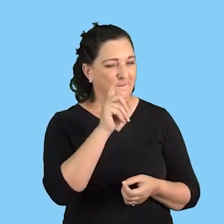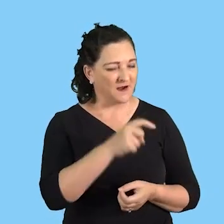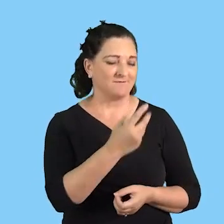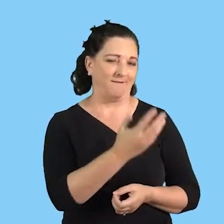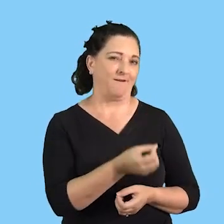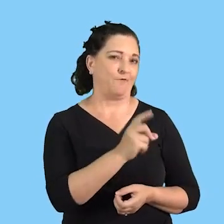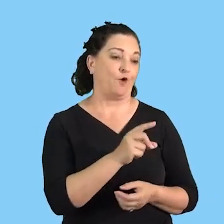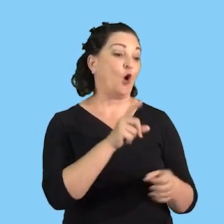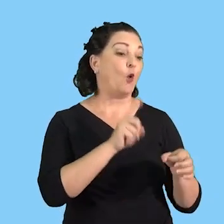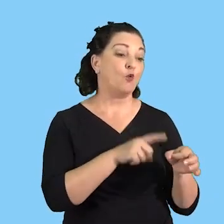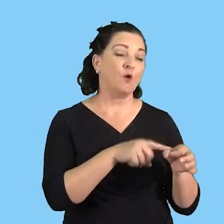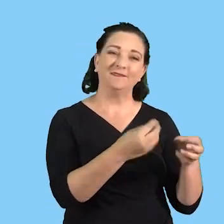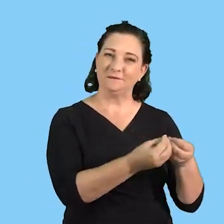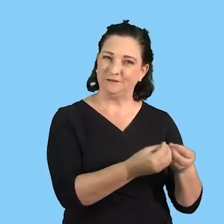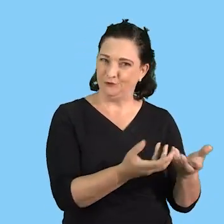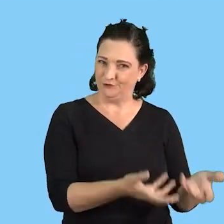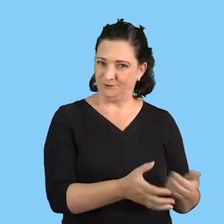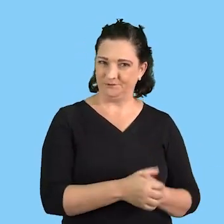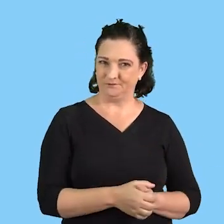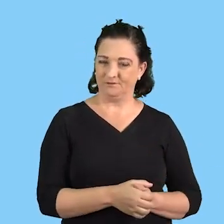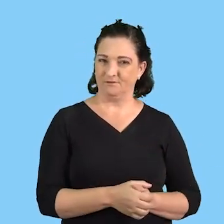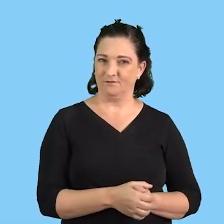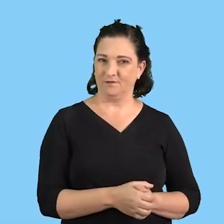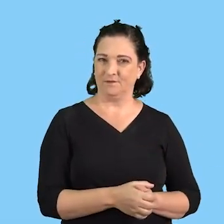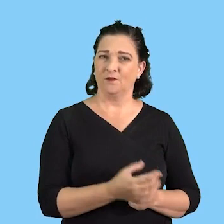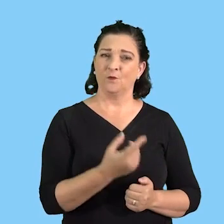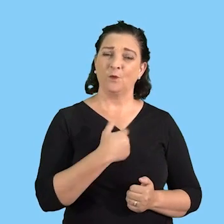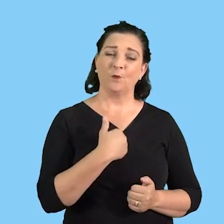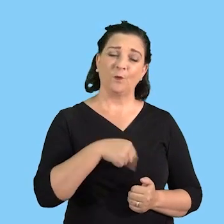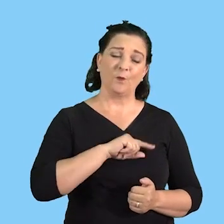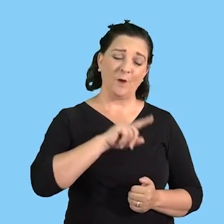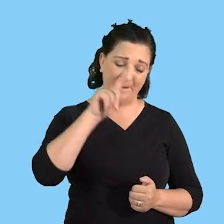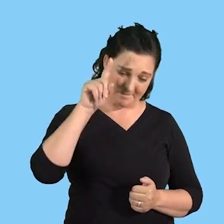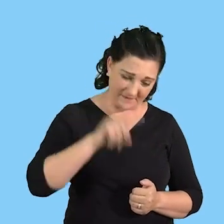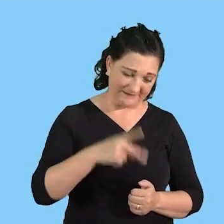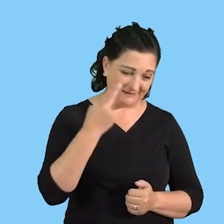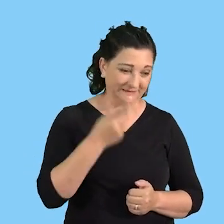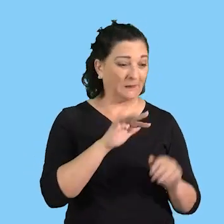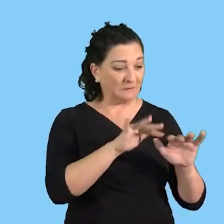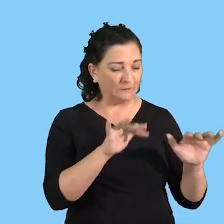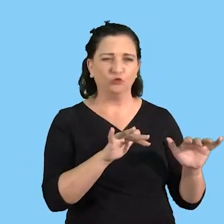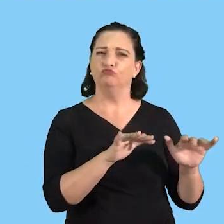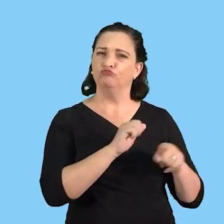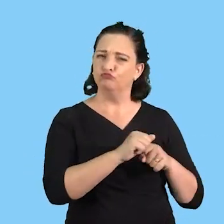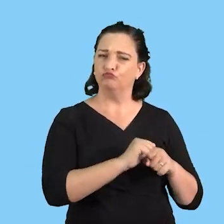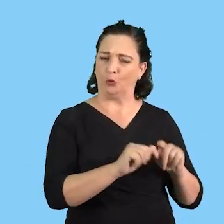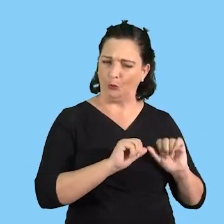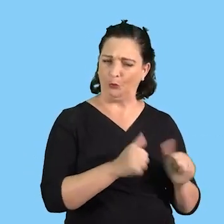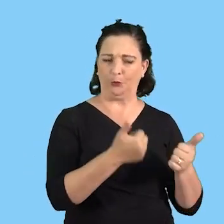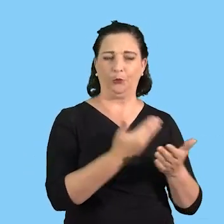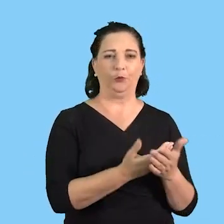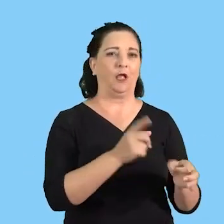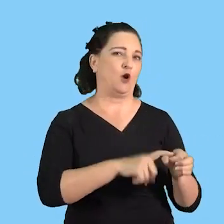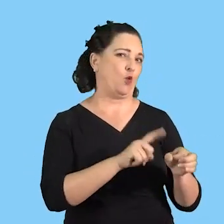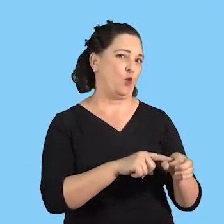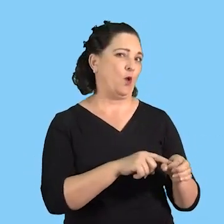quality materials, and we need to have employees that are well trained to produce quality products.